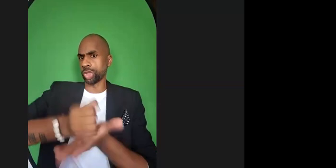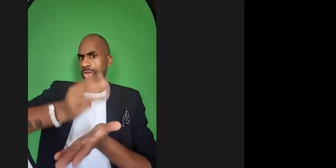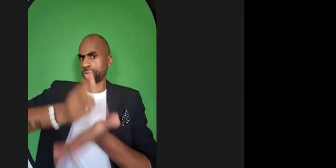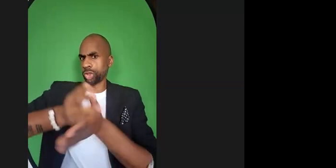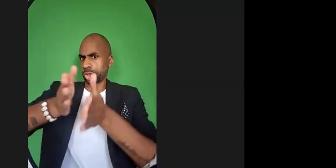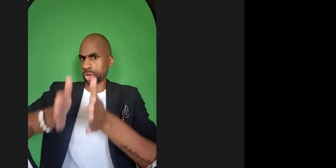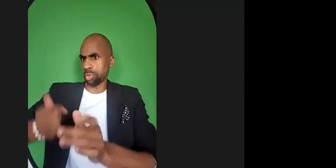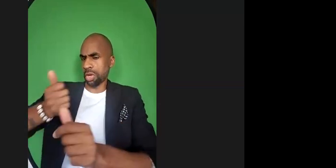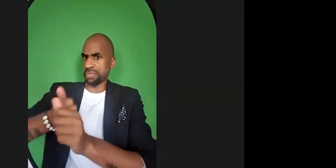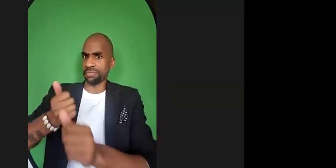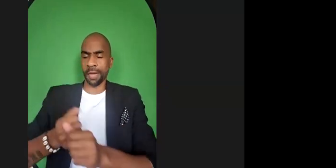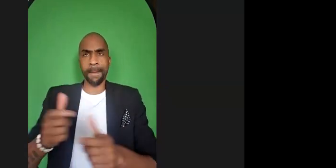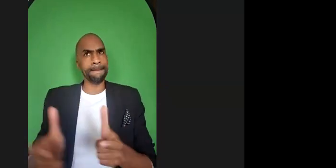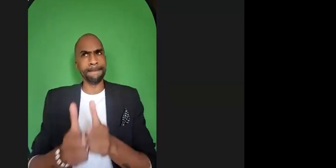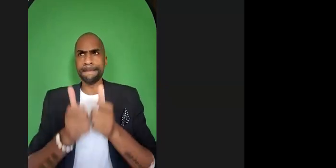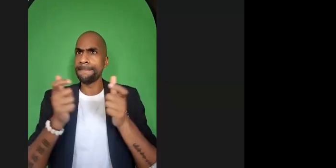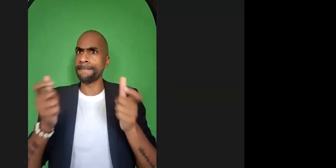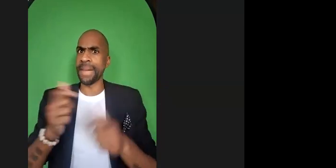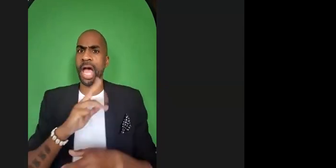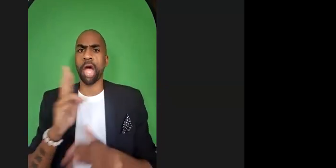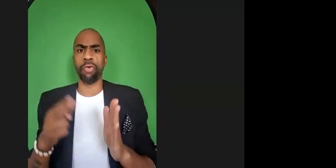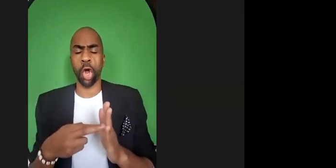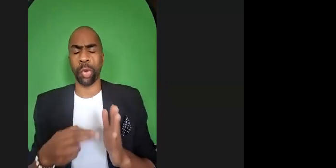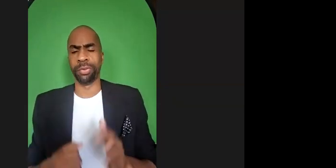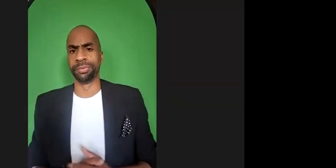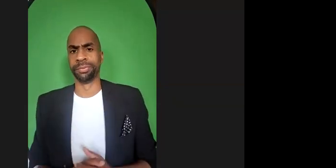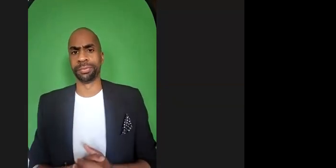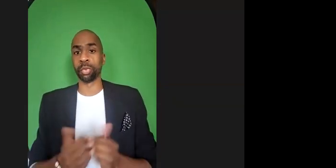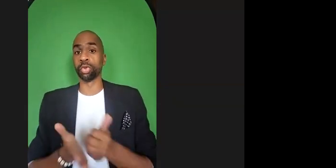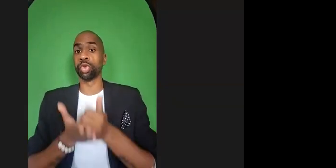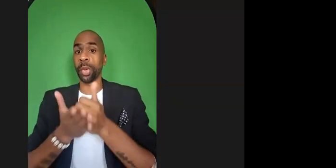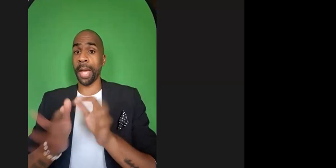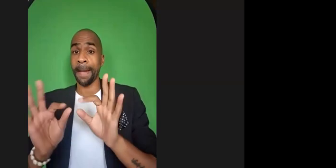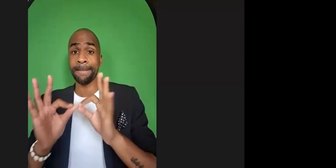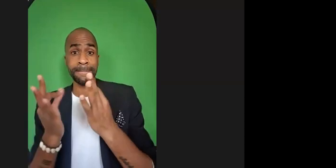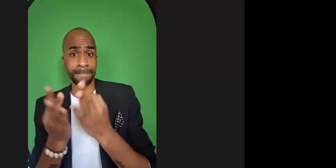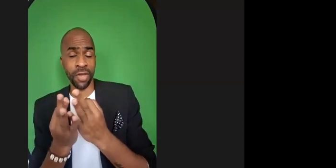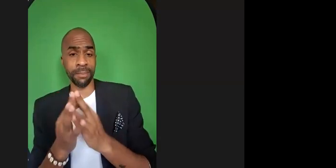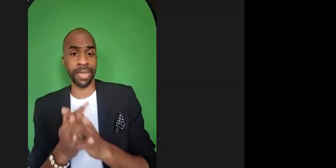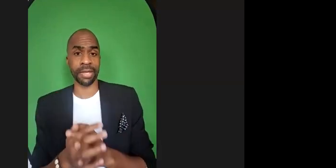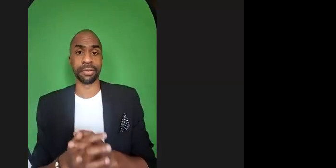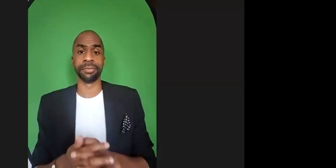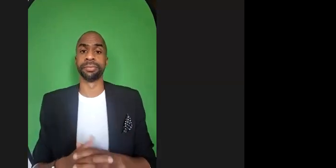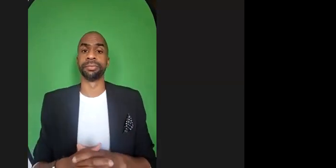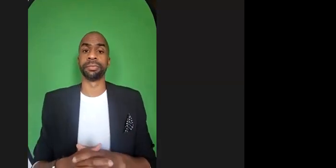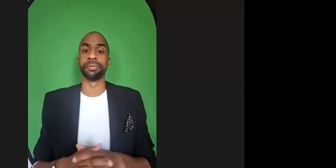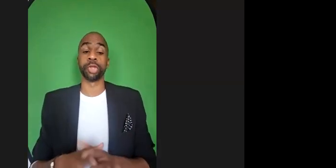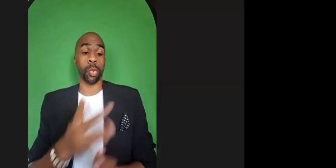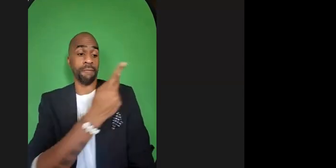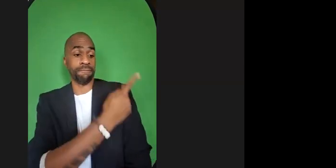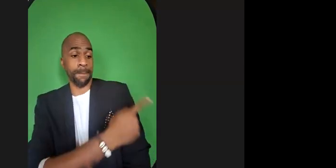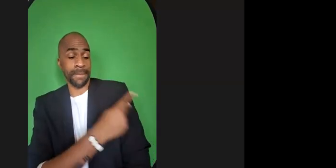role providing emotional support to patients and families. So the social worker often meets with a patient or a family